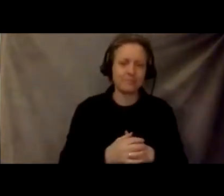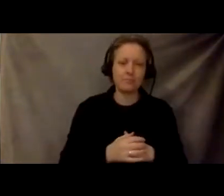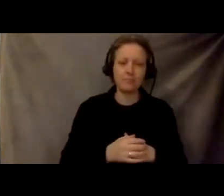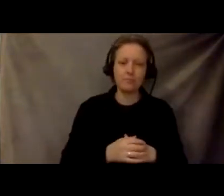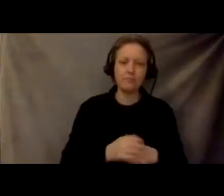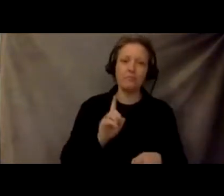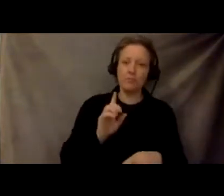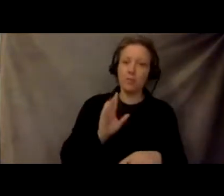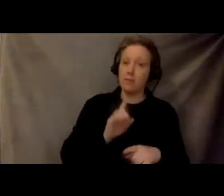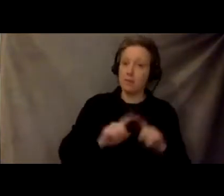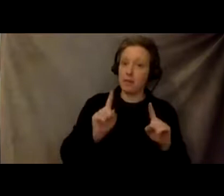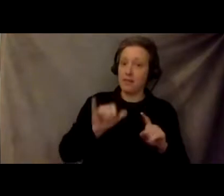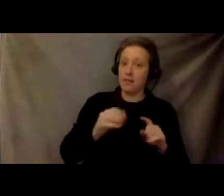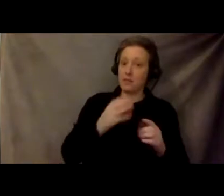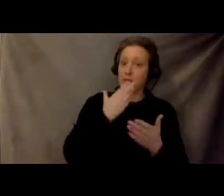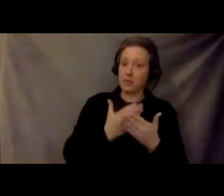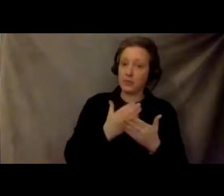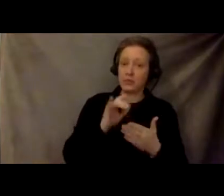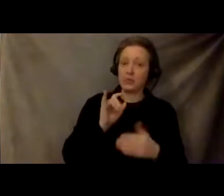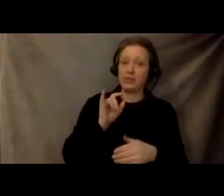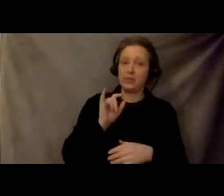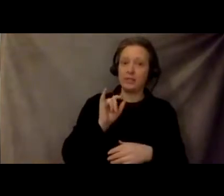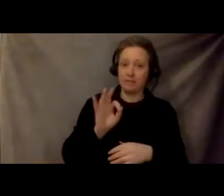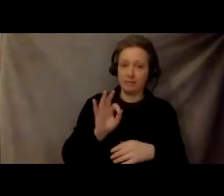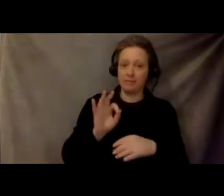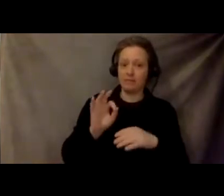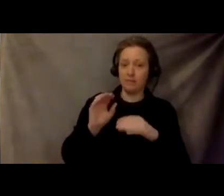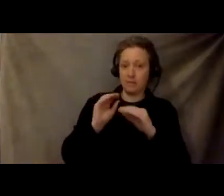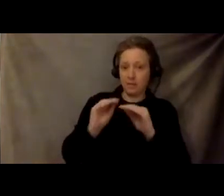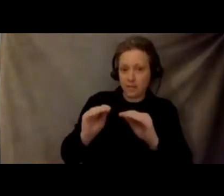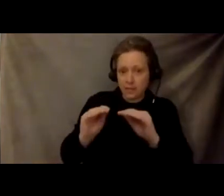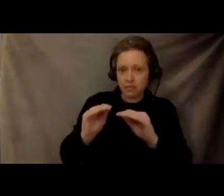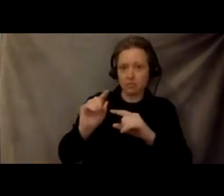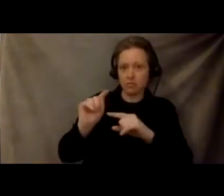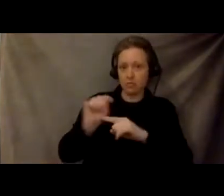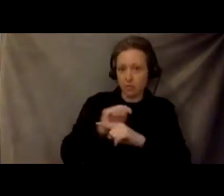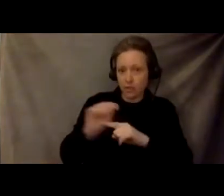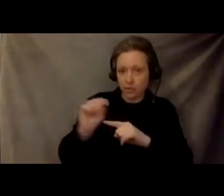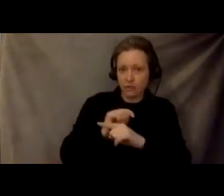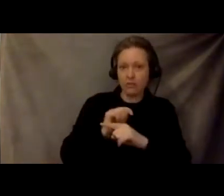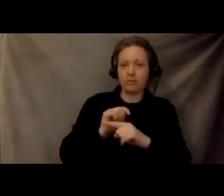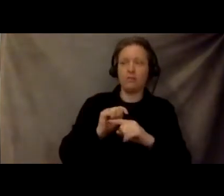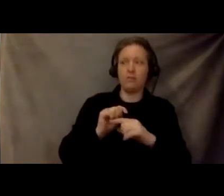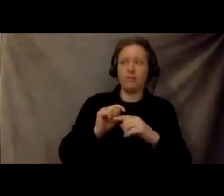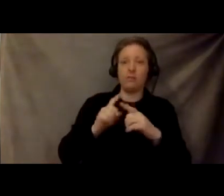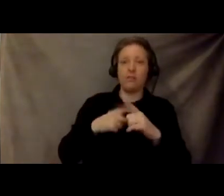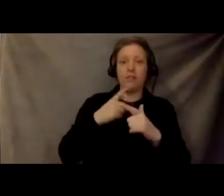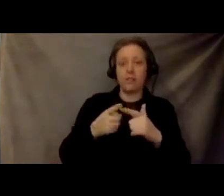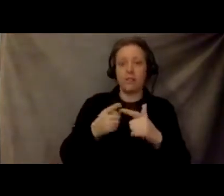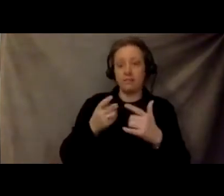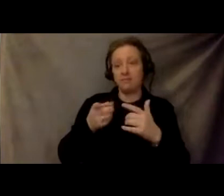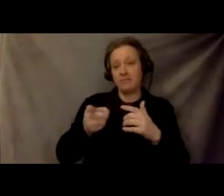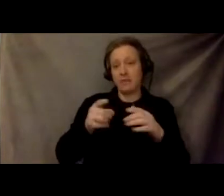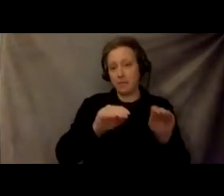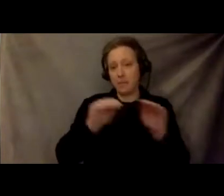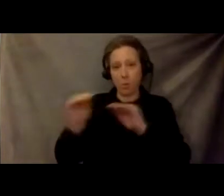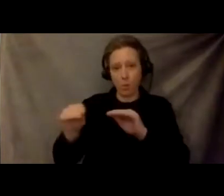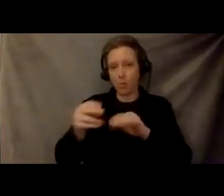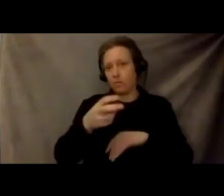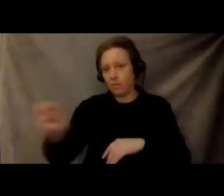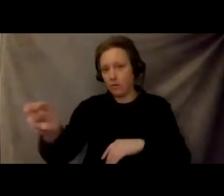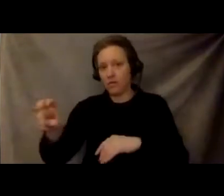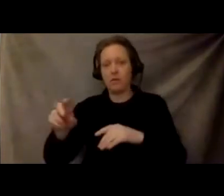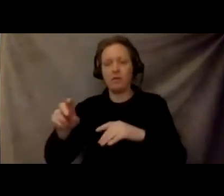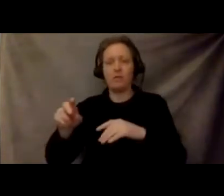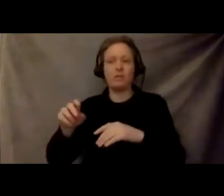and somebody else comes that's been trained someplace else, education still gives them something they can hang their hat on. Yeah, but I mean, and skill sets. If you teach, we